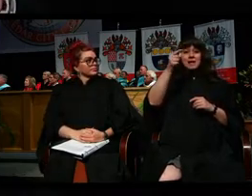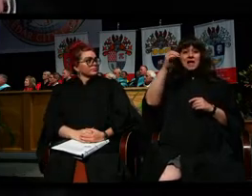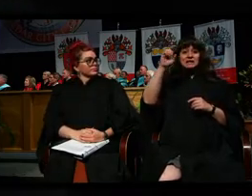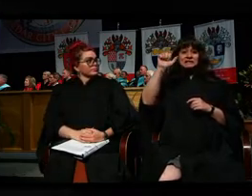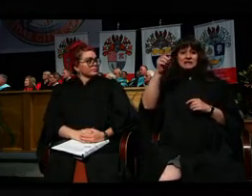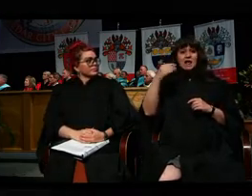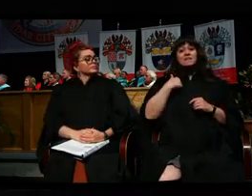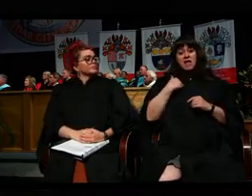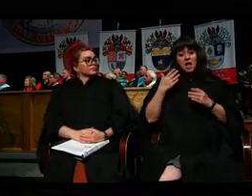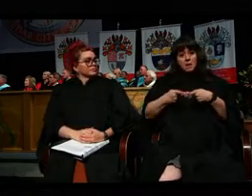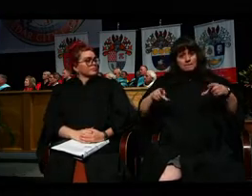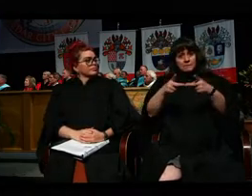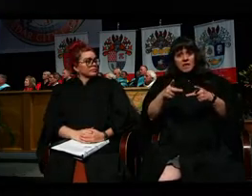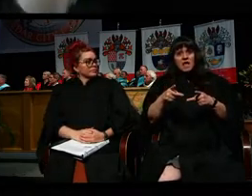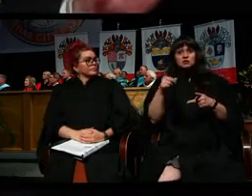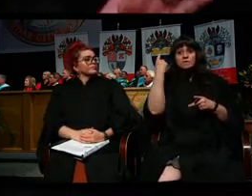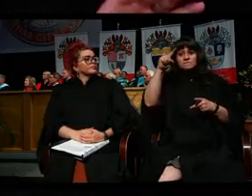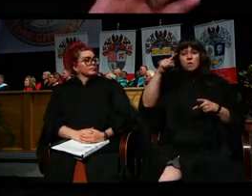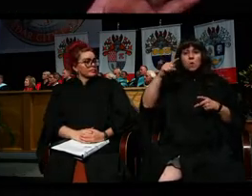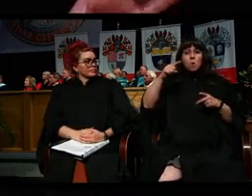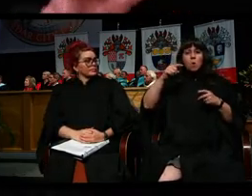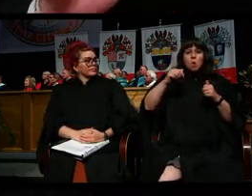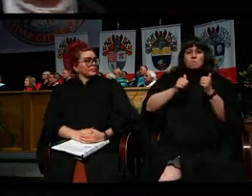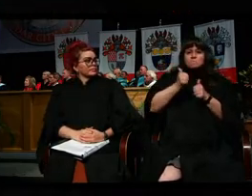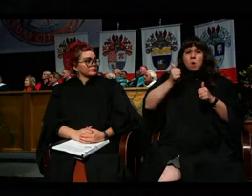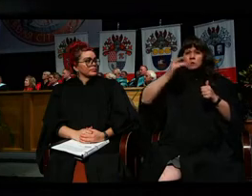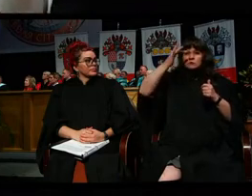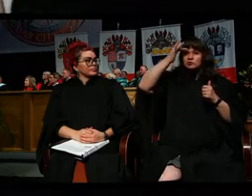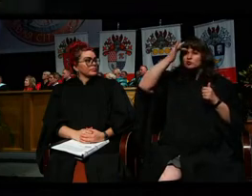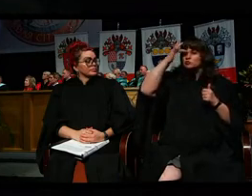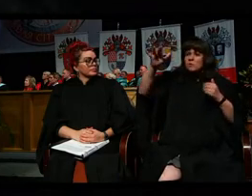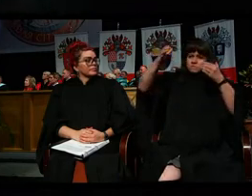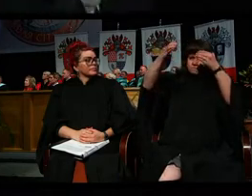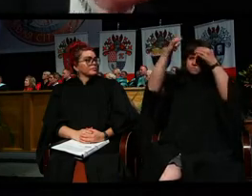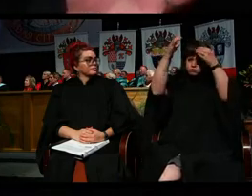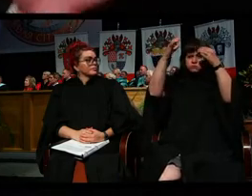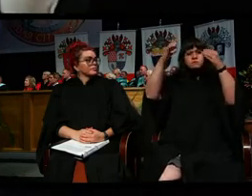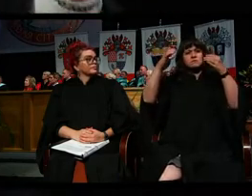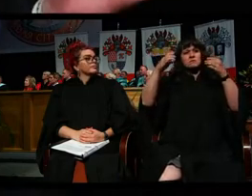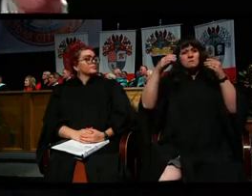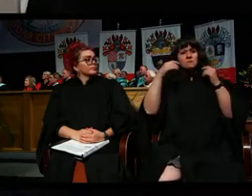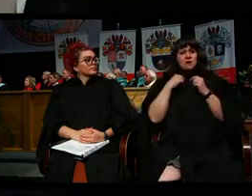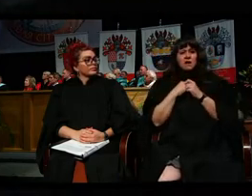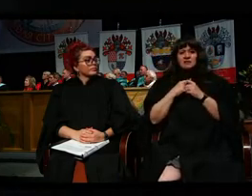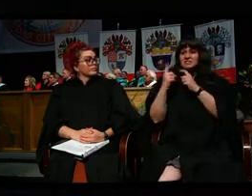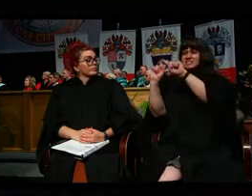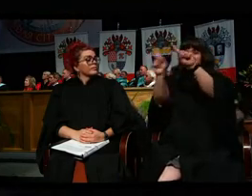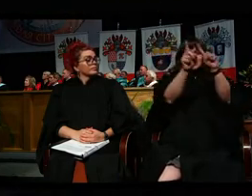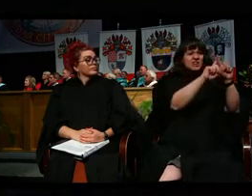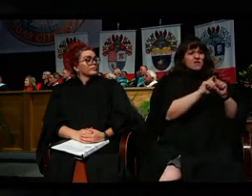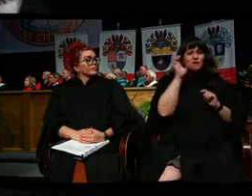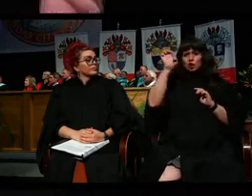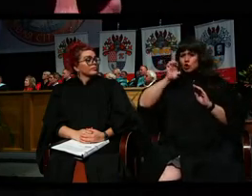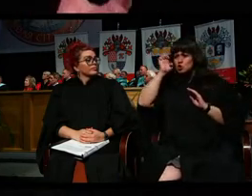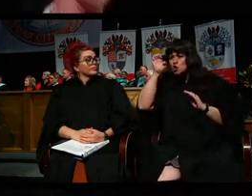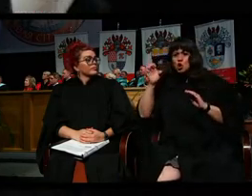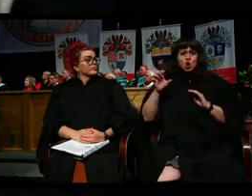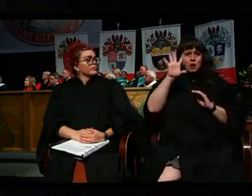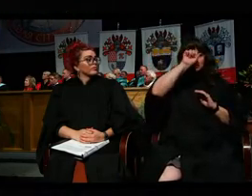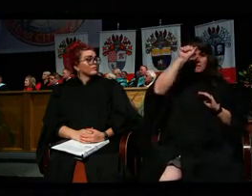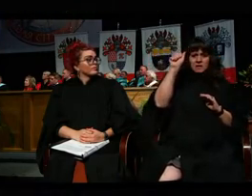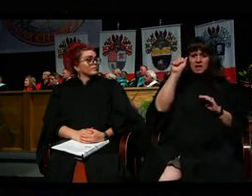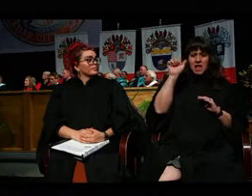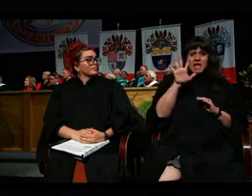a place where the brightest minds from all over the Middle East and other places, Europe, Asia,